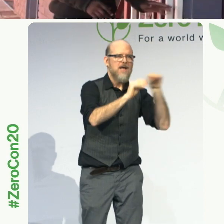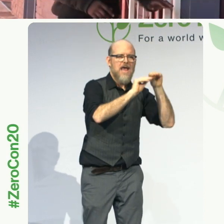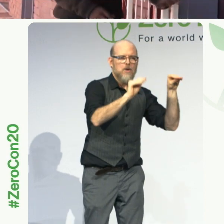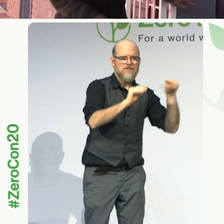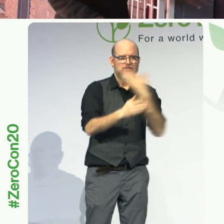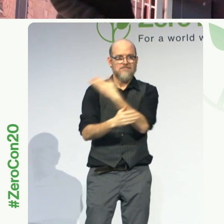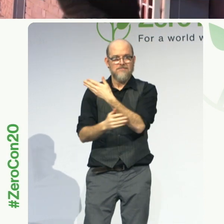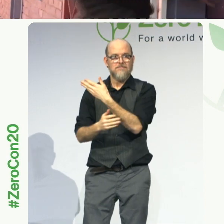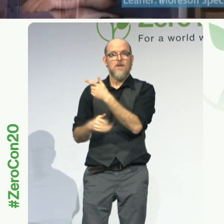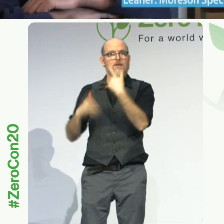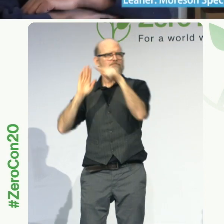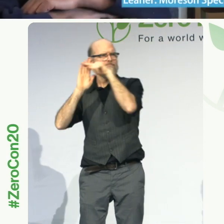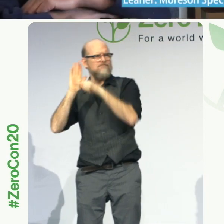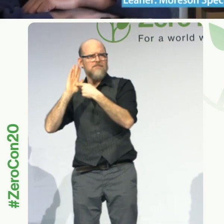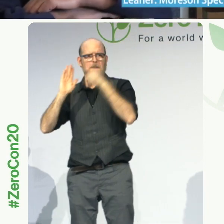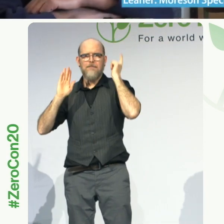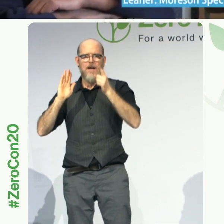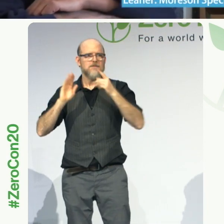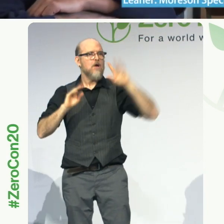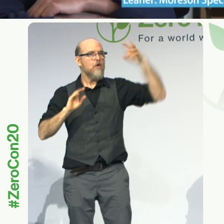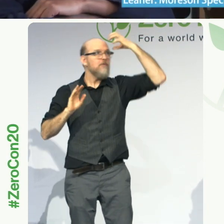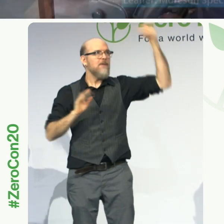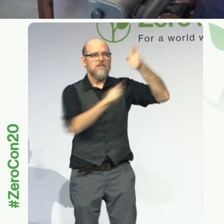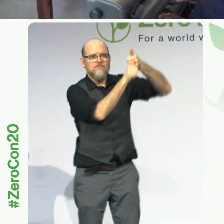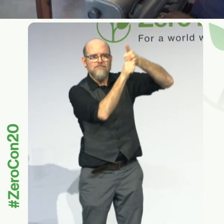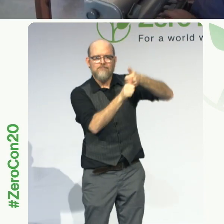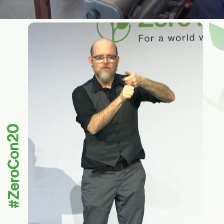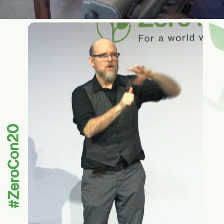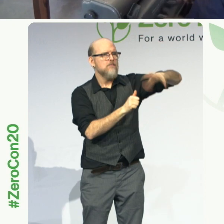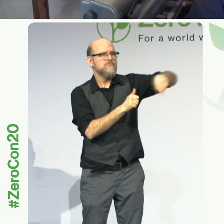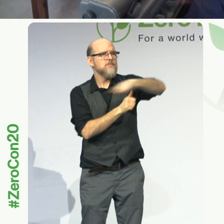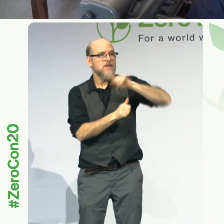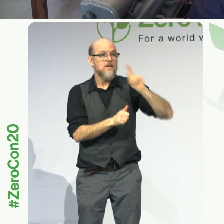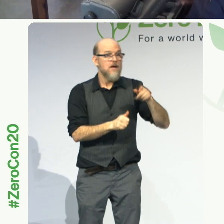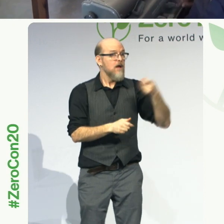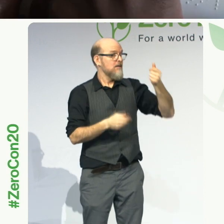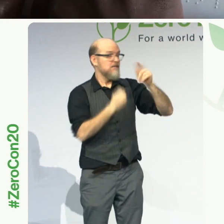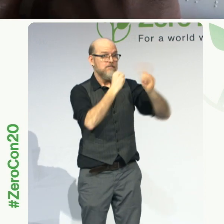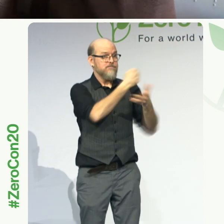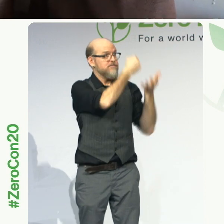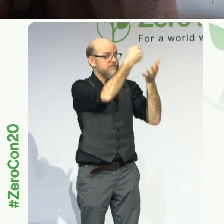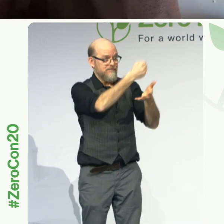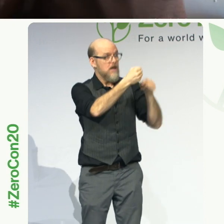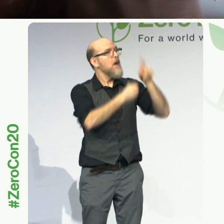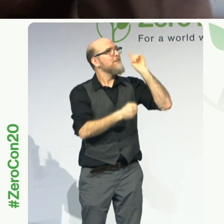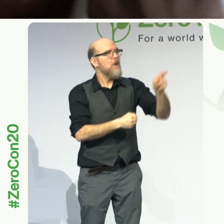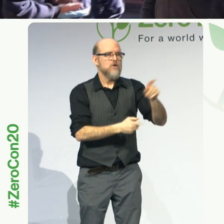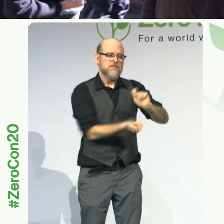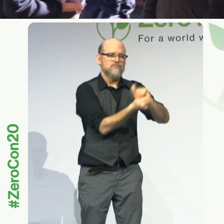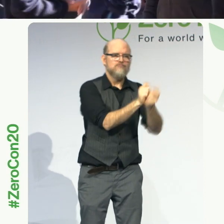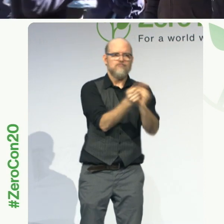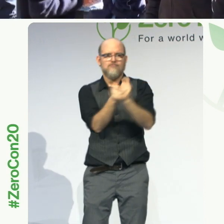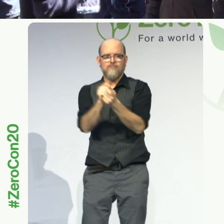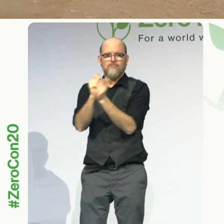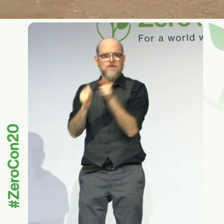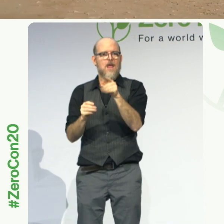all government bodies and all subsidized institutions responsible for education, from early childhood to the post-secondary